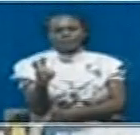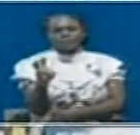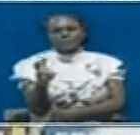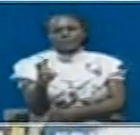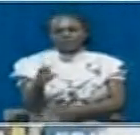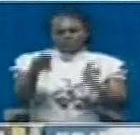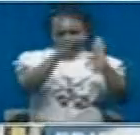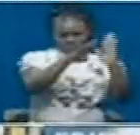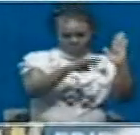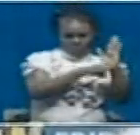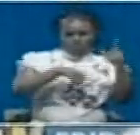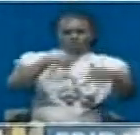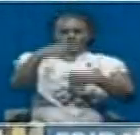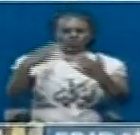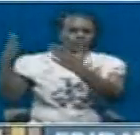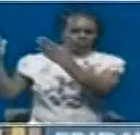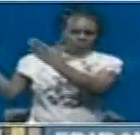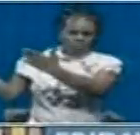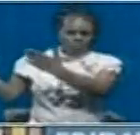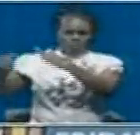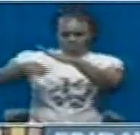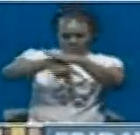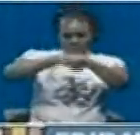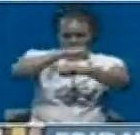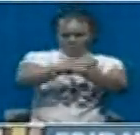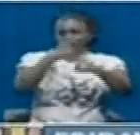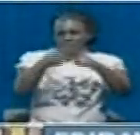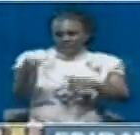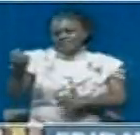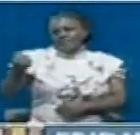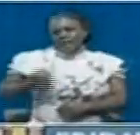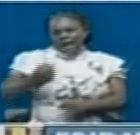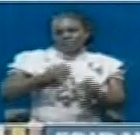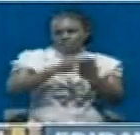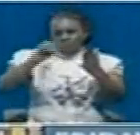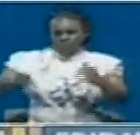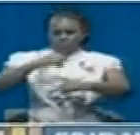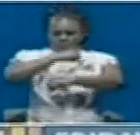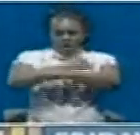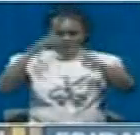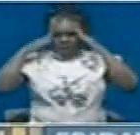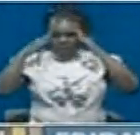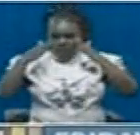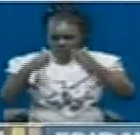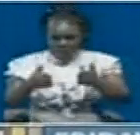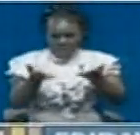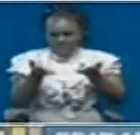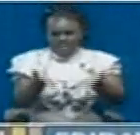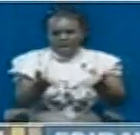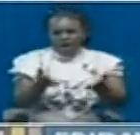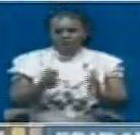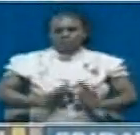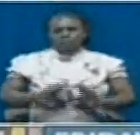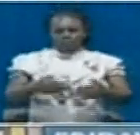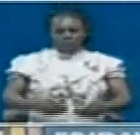Lessons continue at Mirira Primary School, but the Standard 7 girl now has to drop out to focus, at least for a while. The